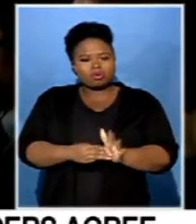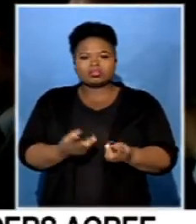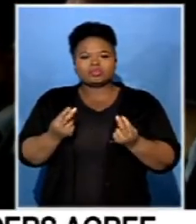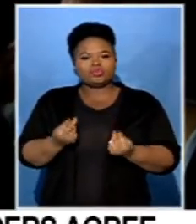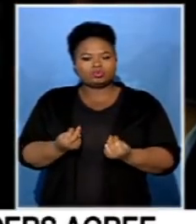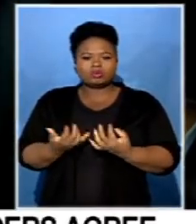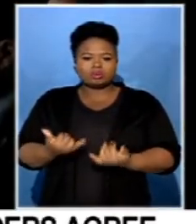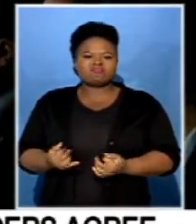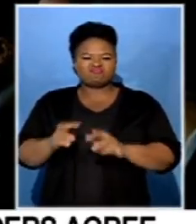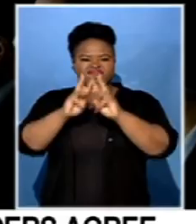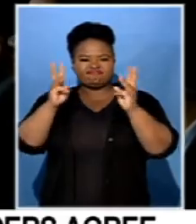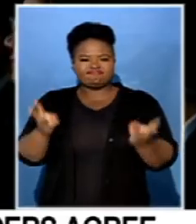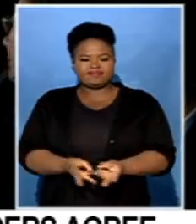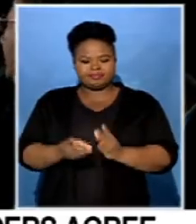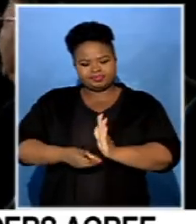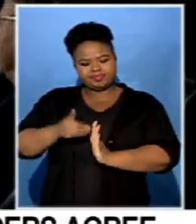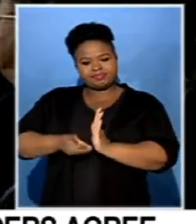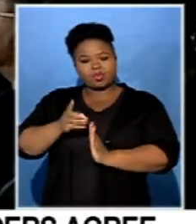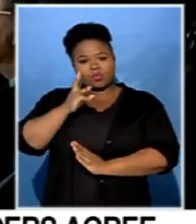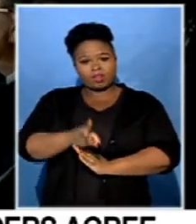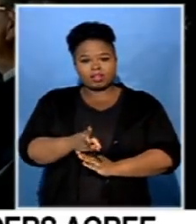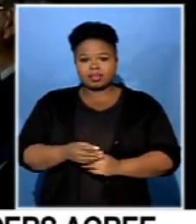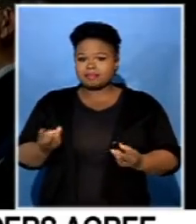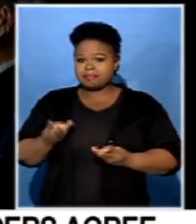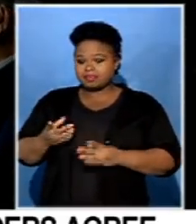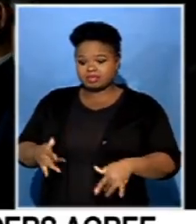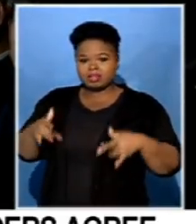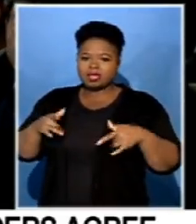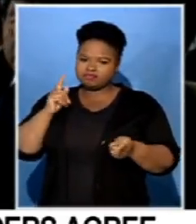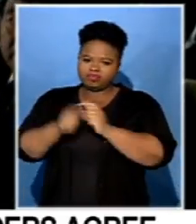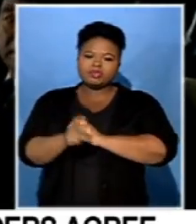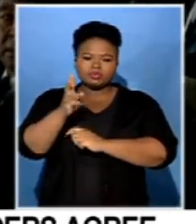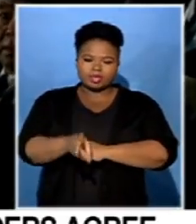change global development and people's work and lives.